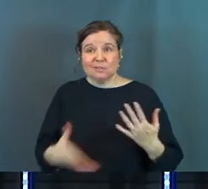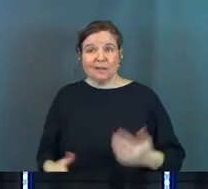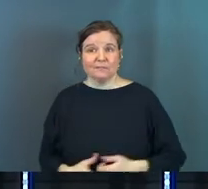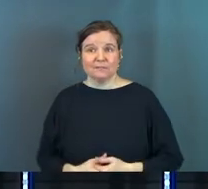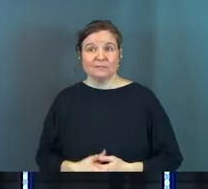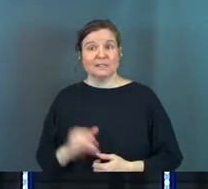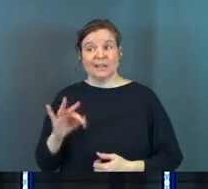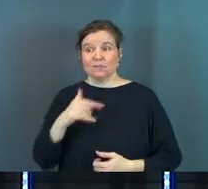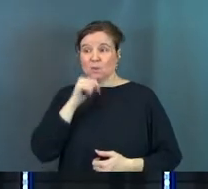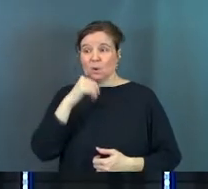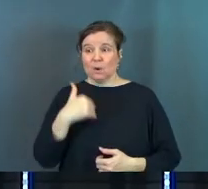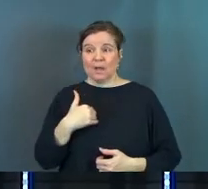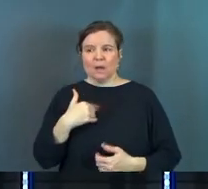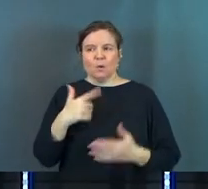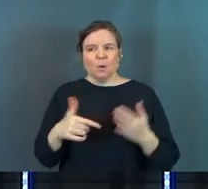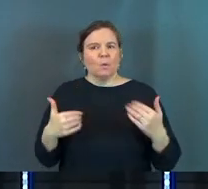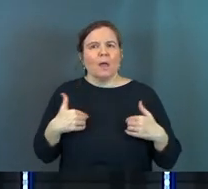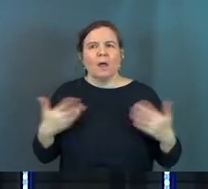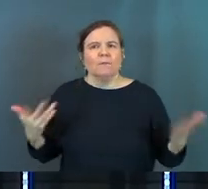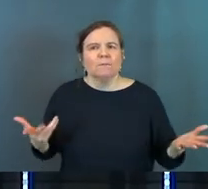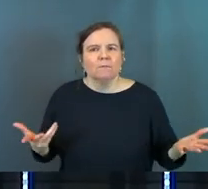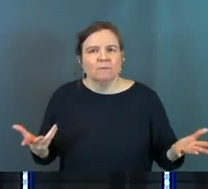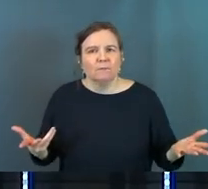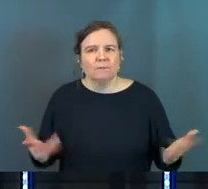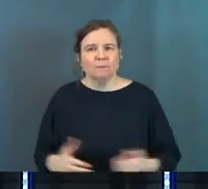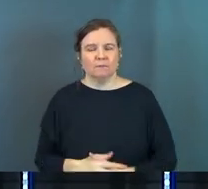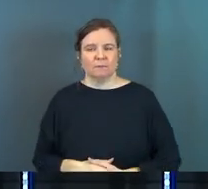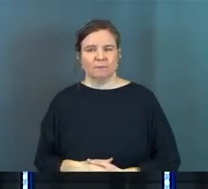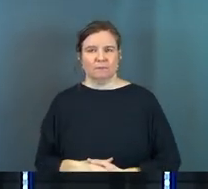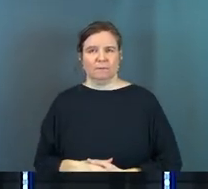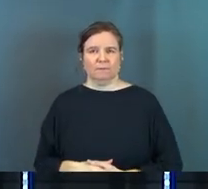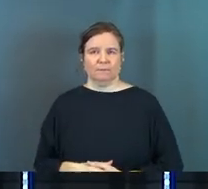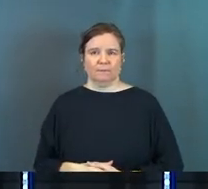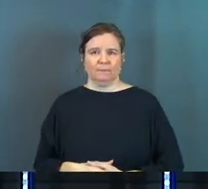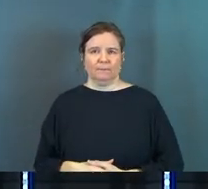stuff. If we don't have this, what do we have?